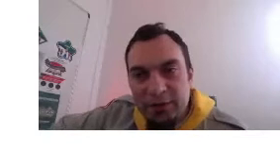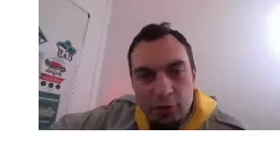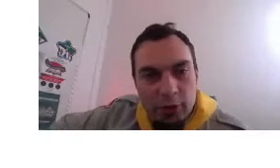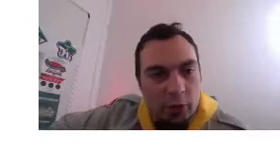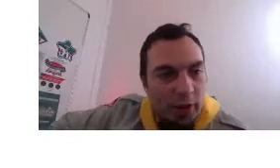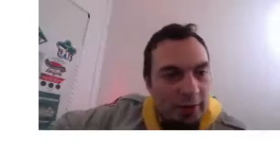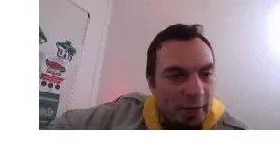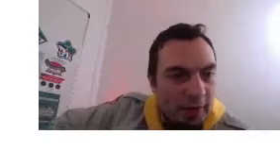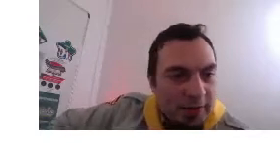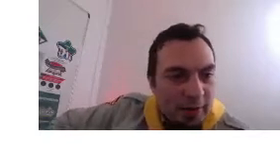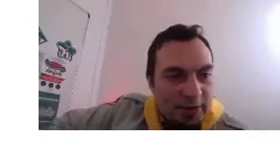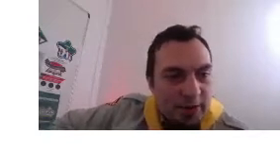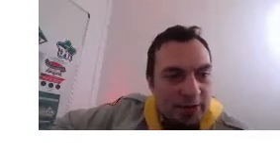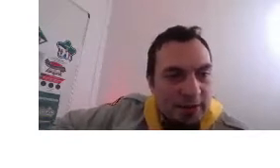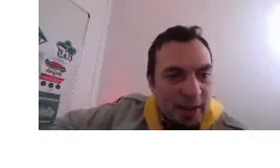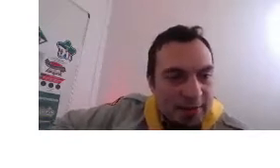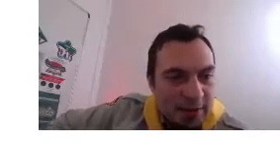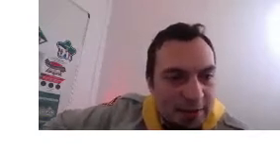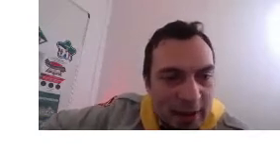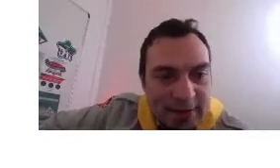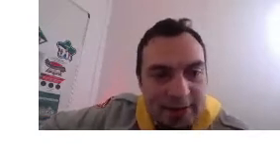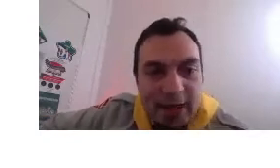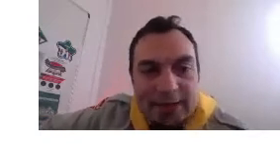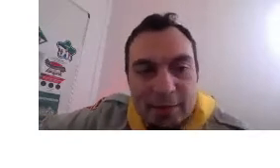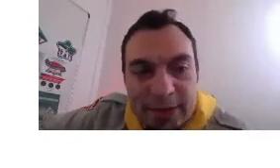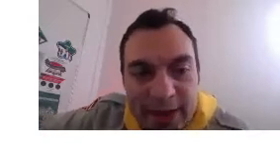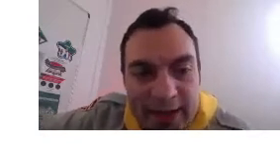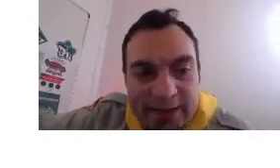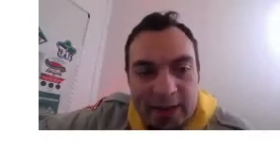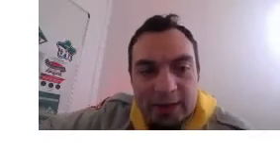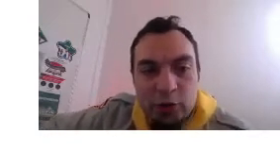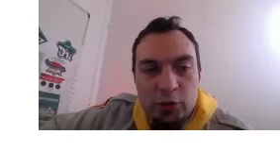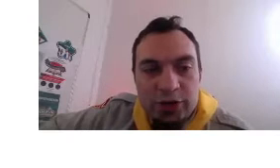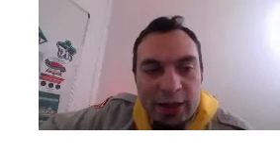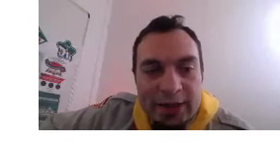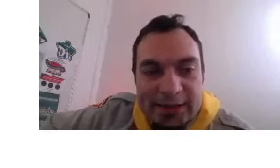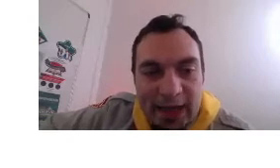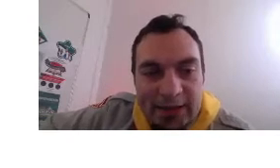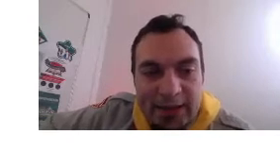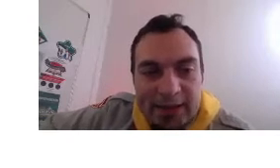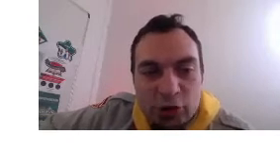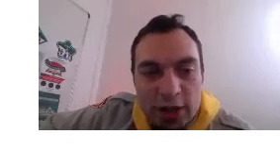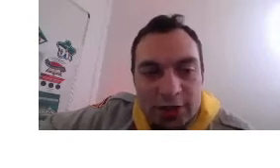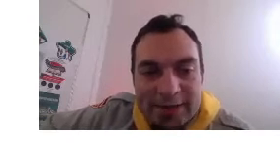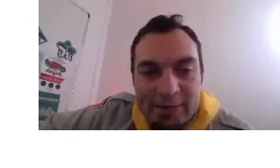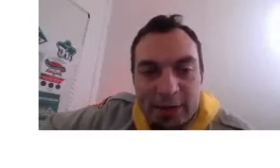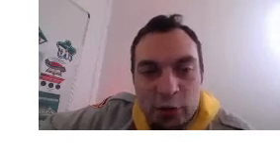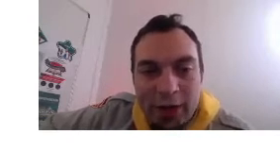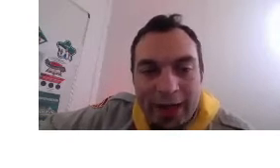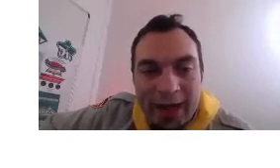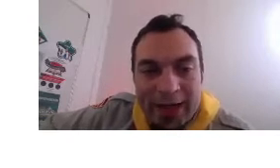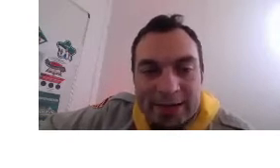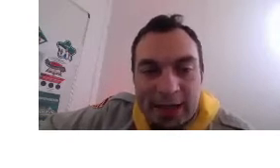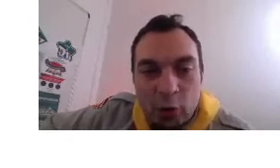question here. Yes? Right. Somebody is asking, does the BSL use sentence structure similar